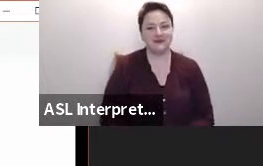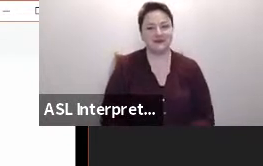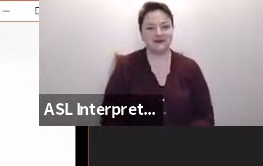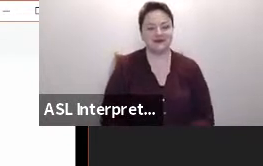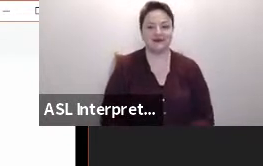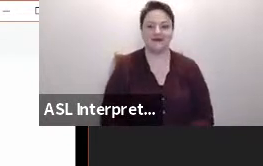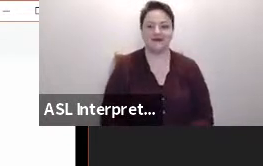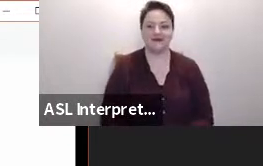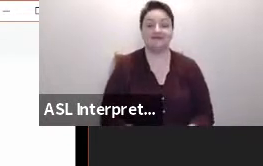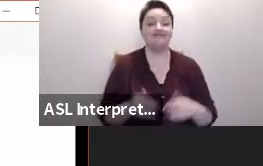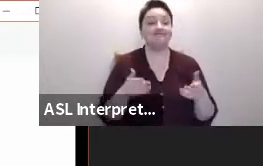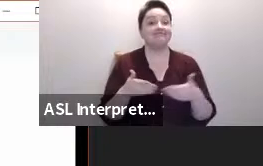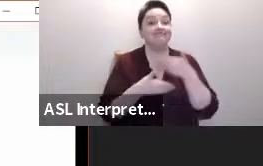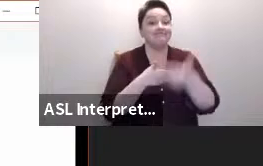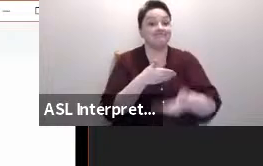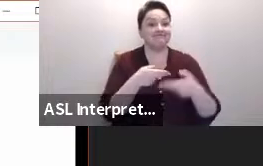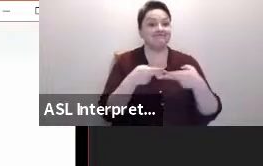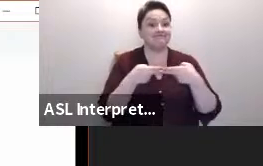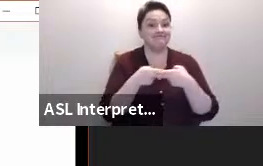Okay, next slide, please.